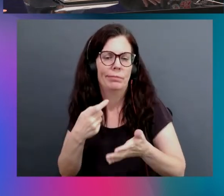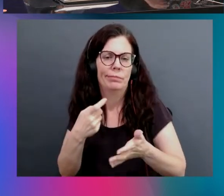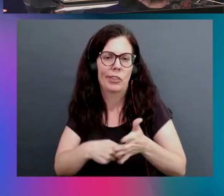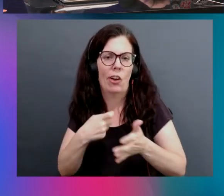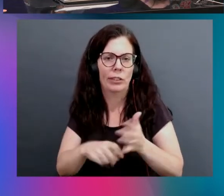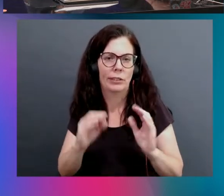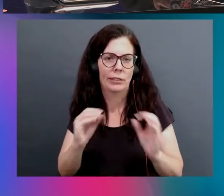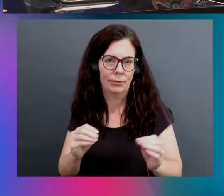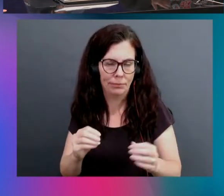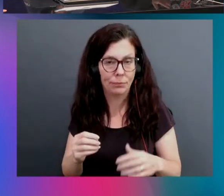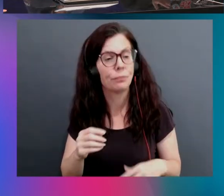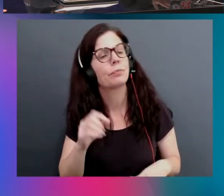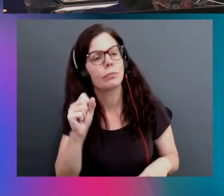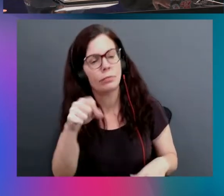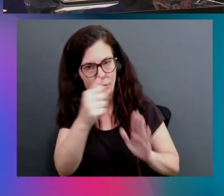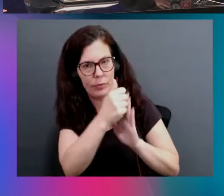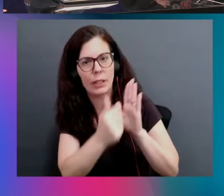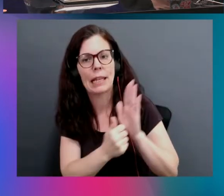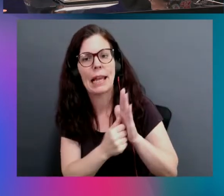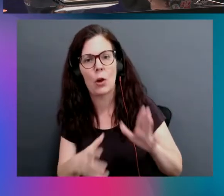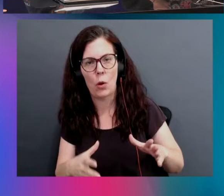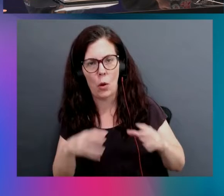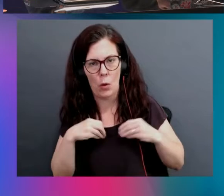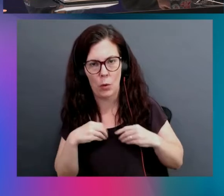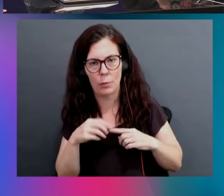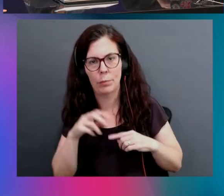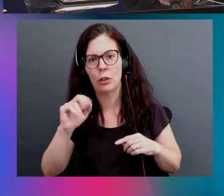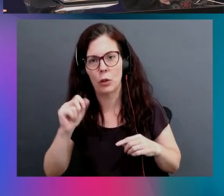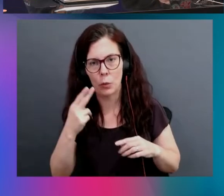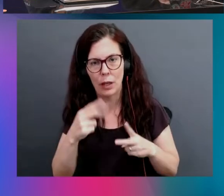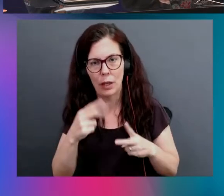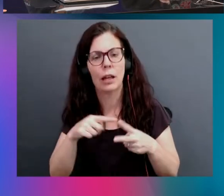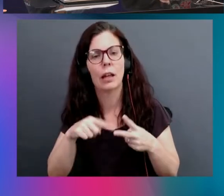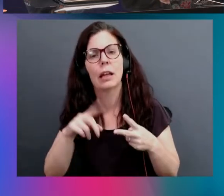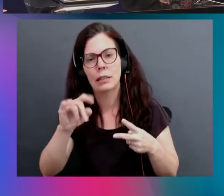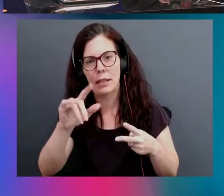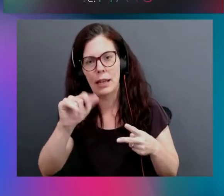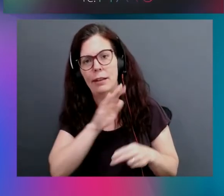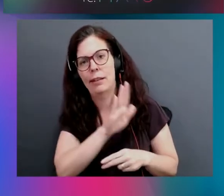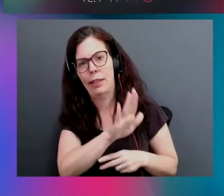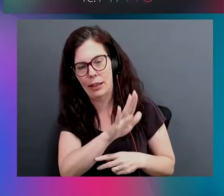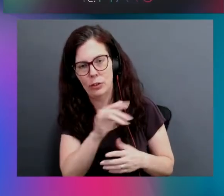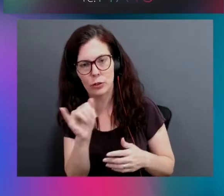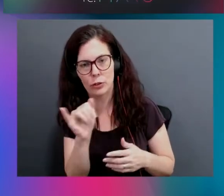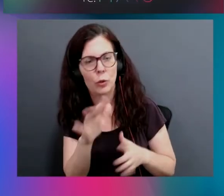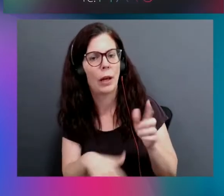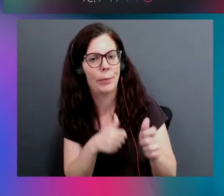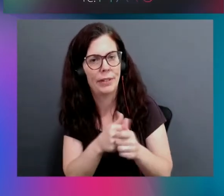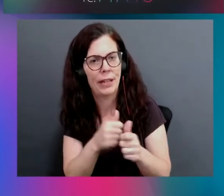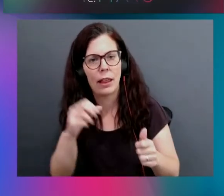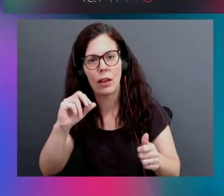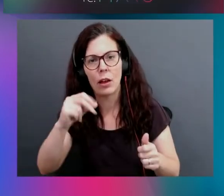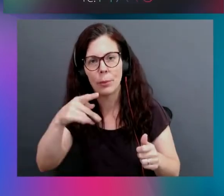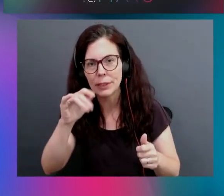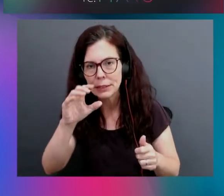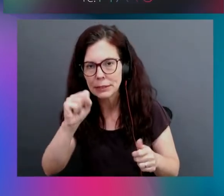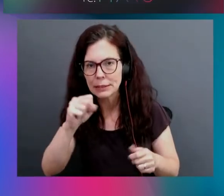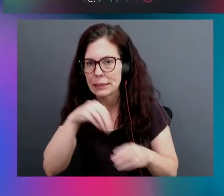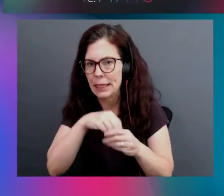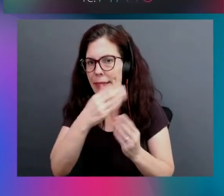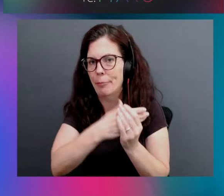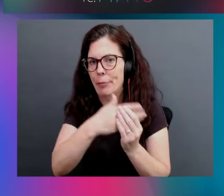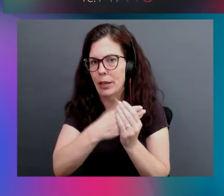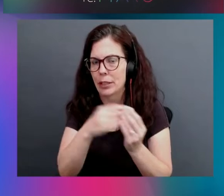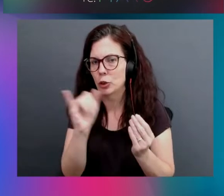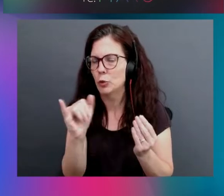by NOAA, the data is owned by NOAA, and they update the objects in the bucket. So Okay. sort of the